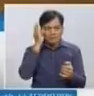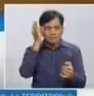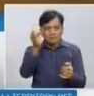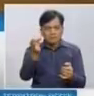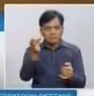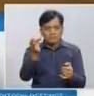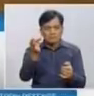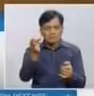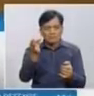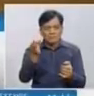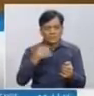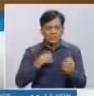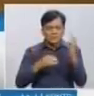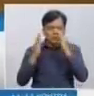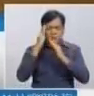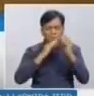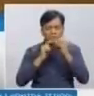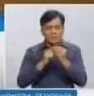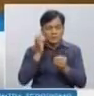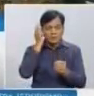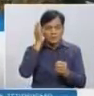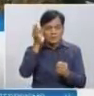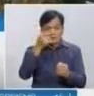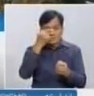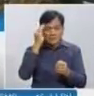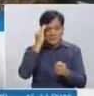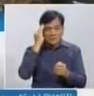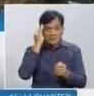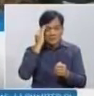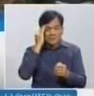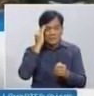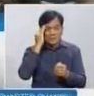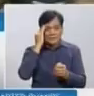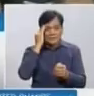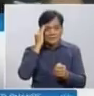future. I worry about the future because I know